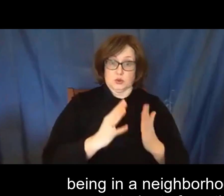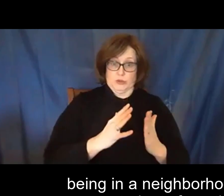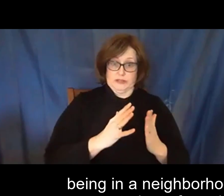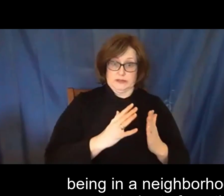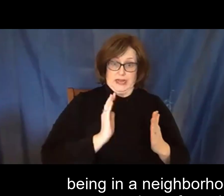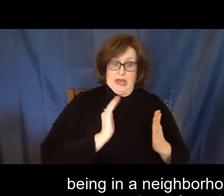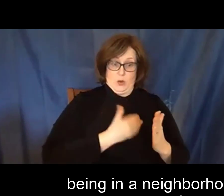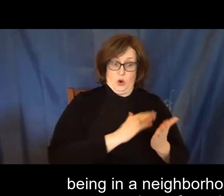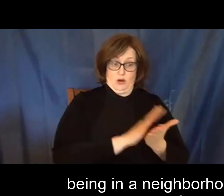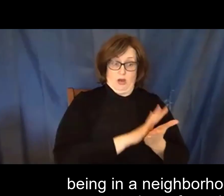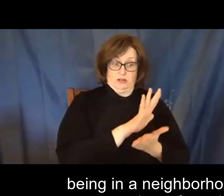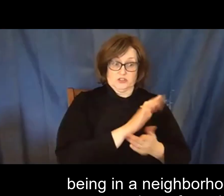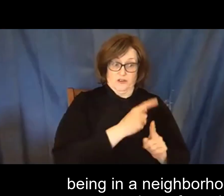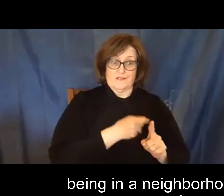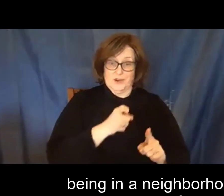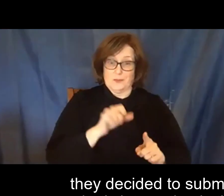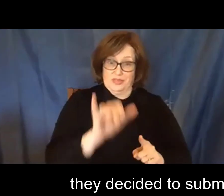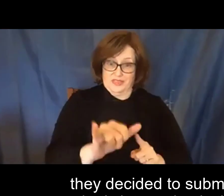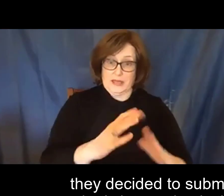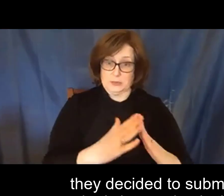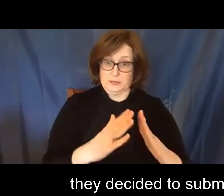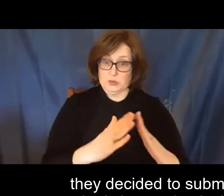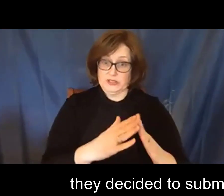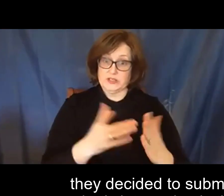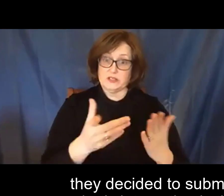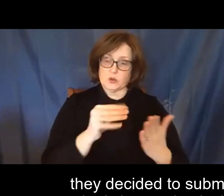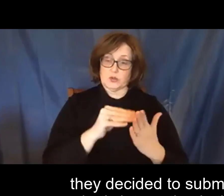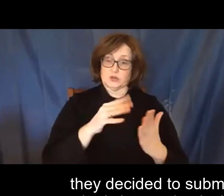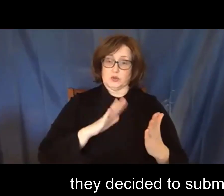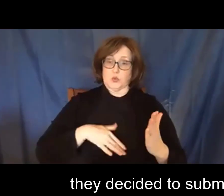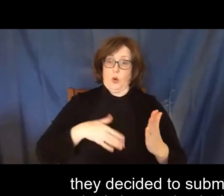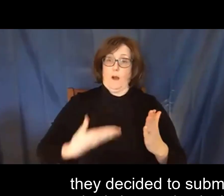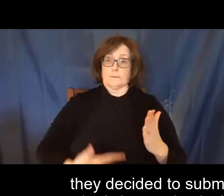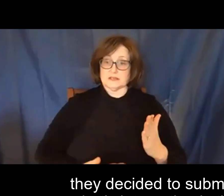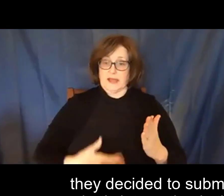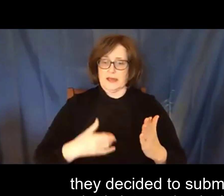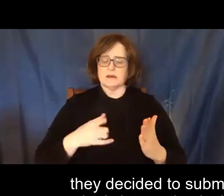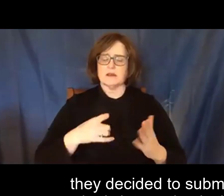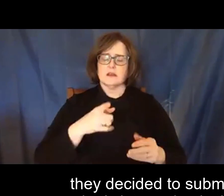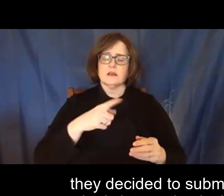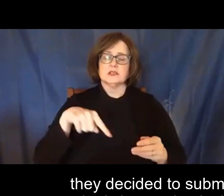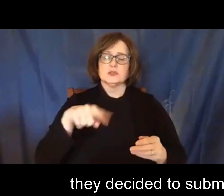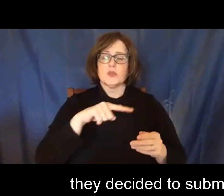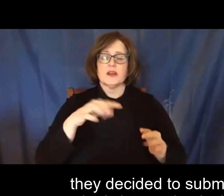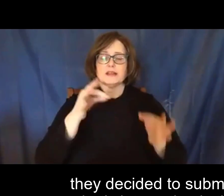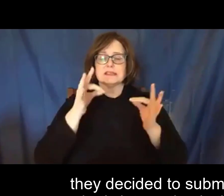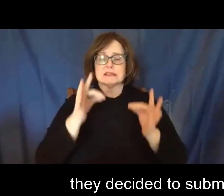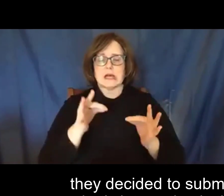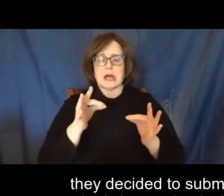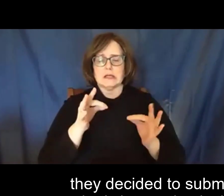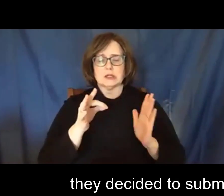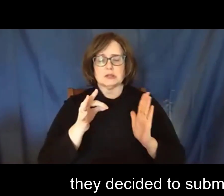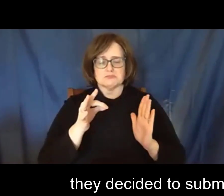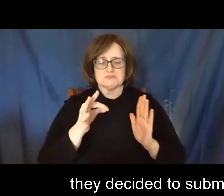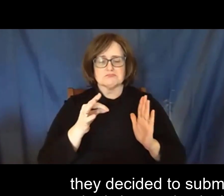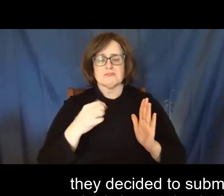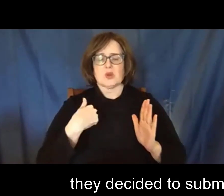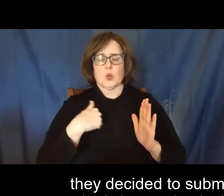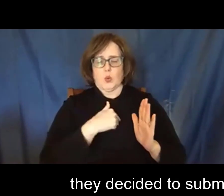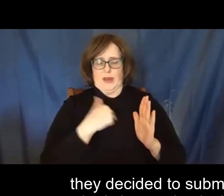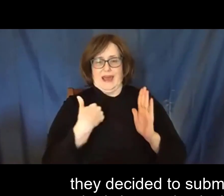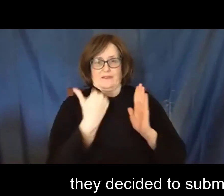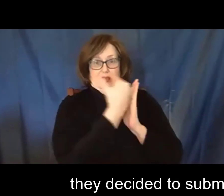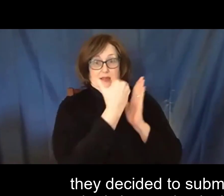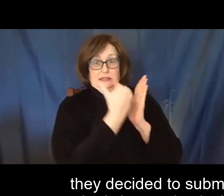the students were really upset about it. And they decided to submit a list of demands. Now,